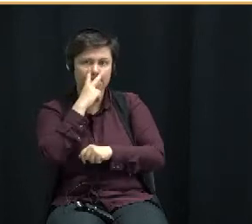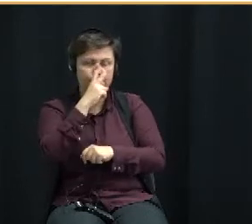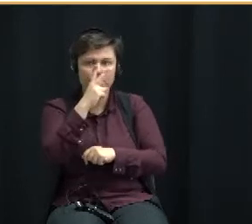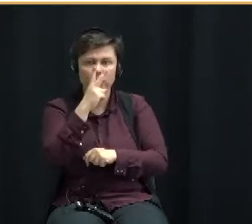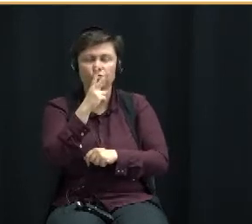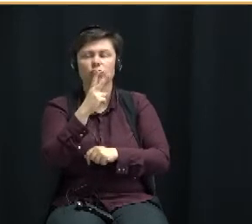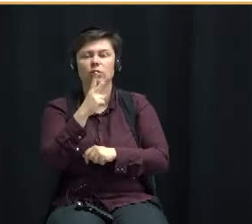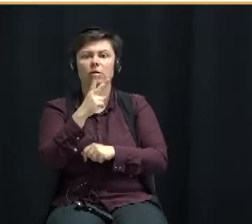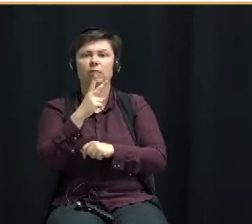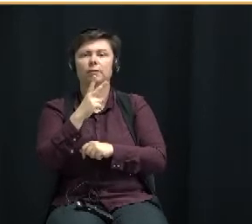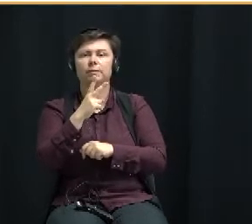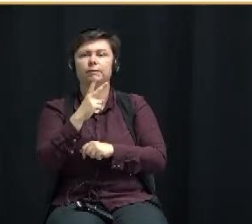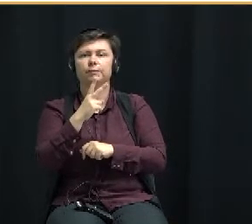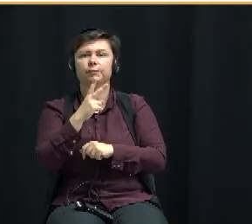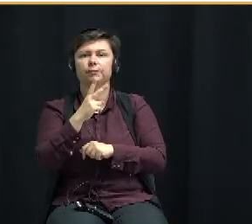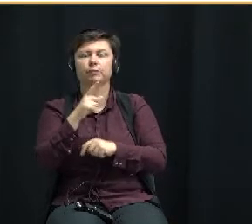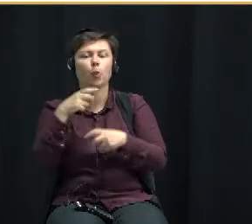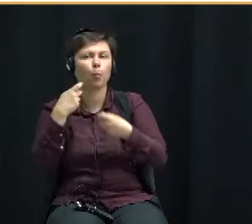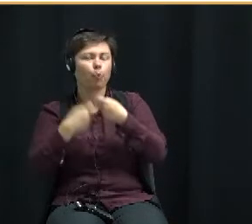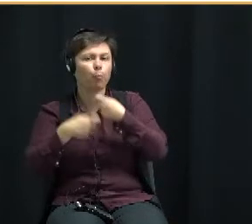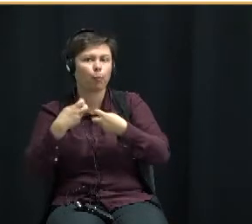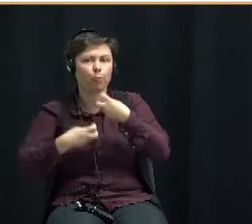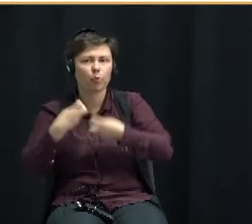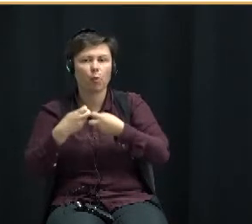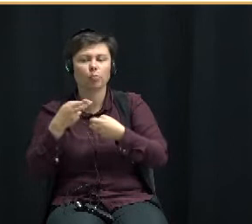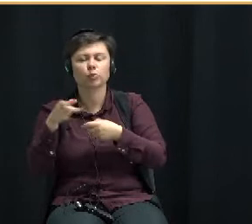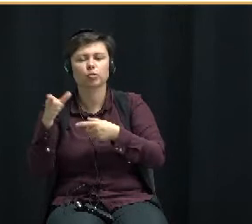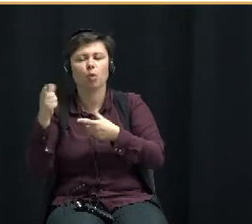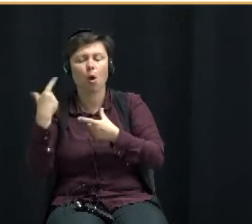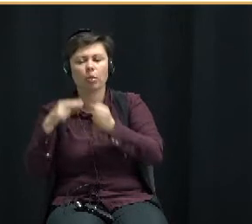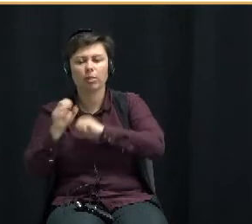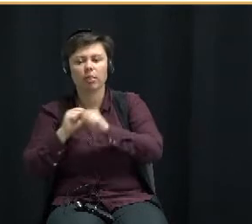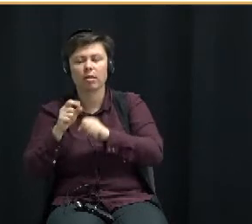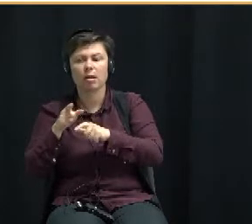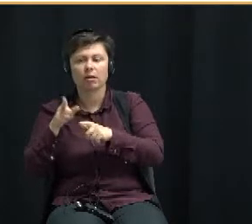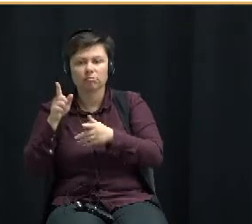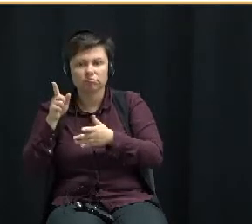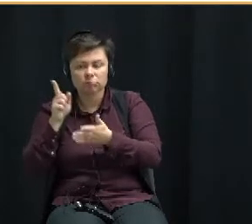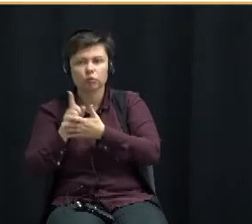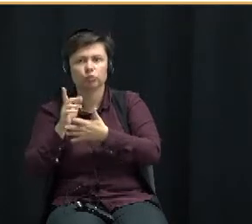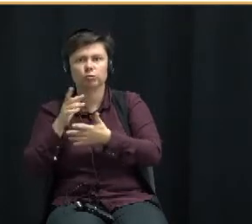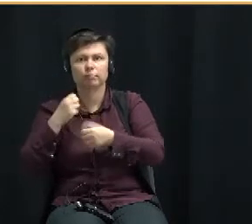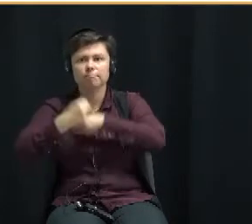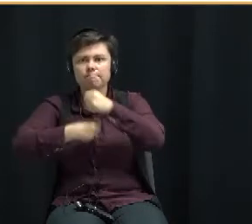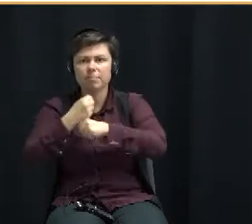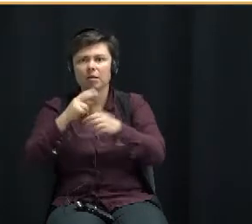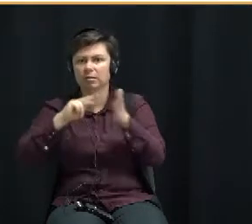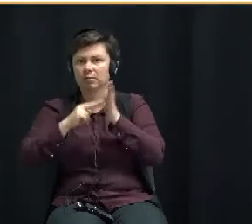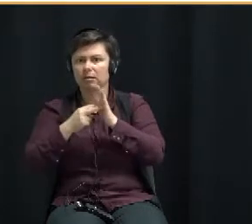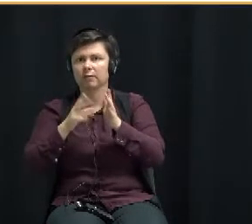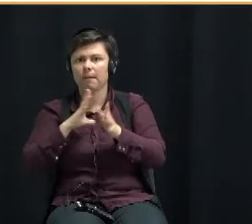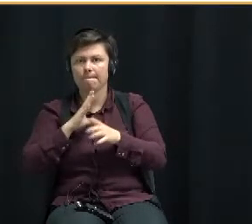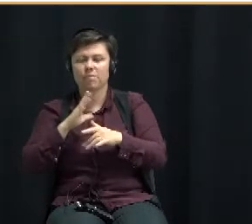issues and to more look at more inclusive strategies for mainstream solutions, not specialized